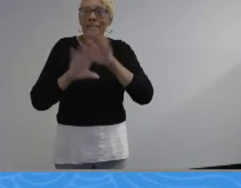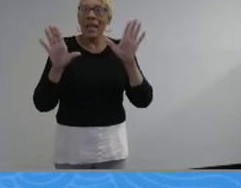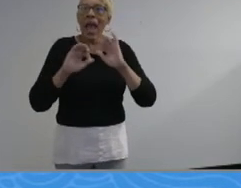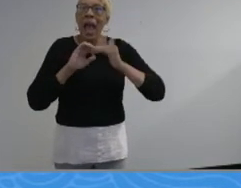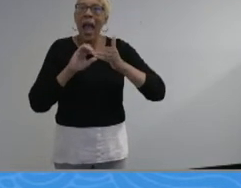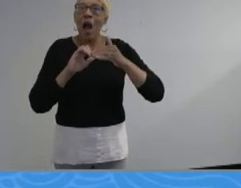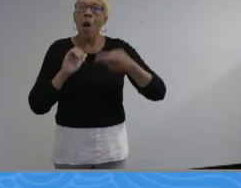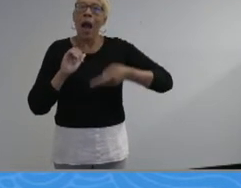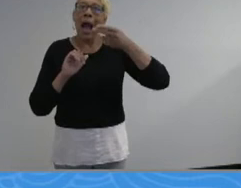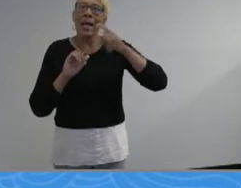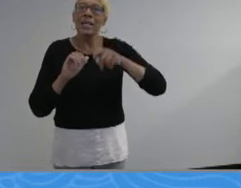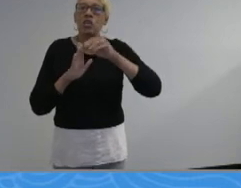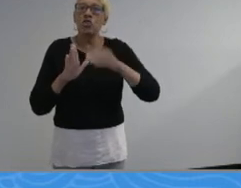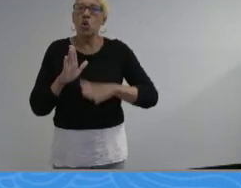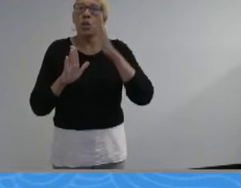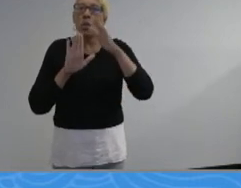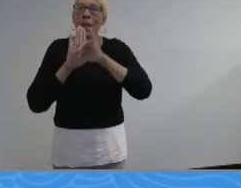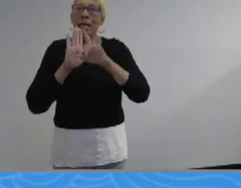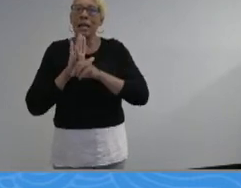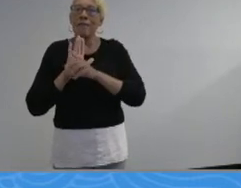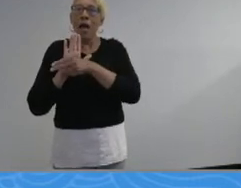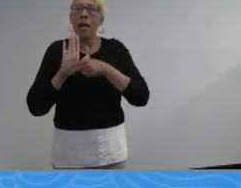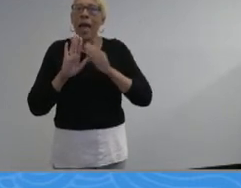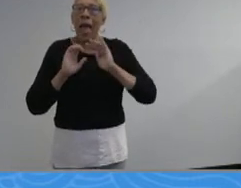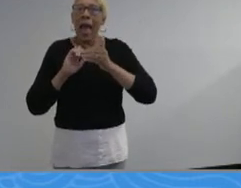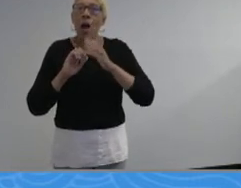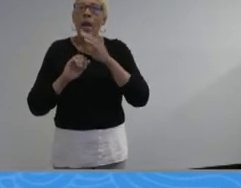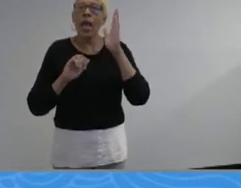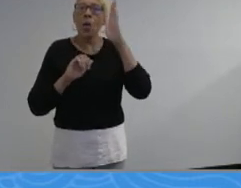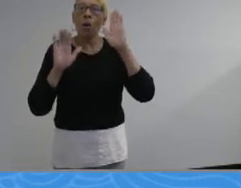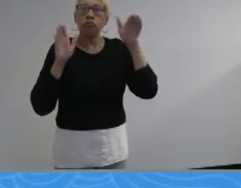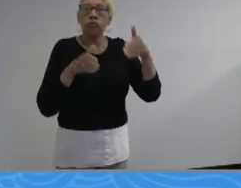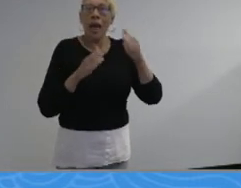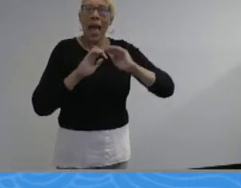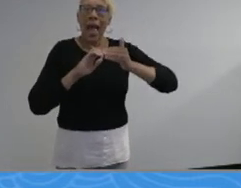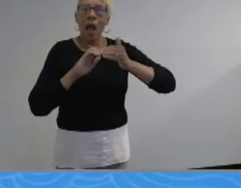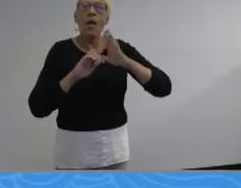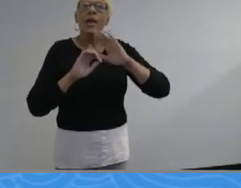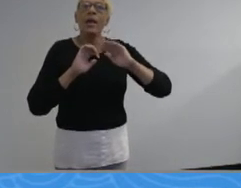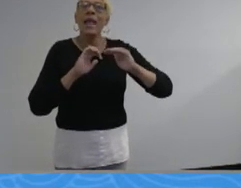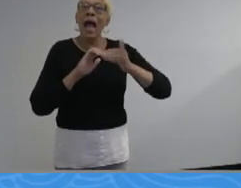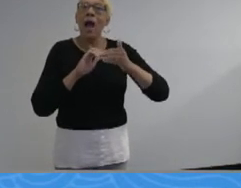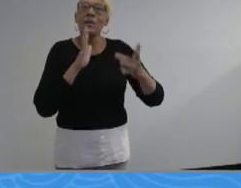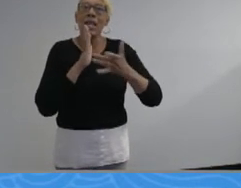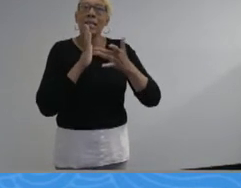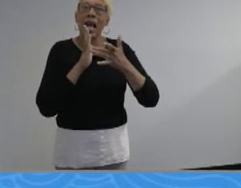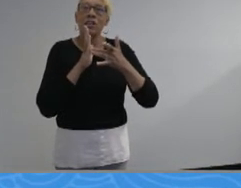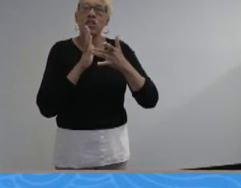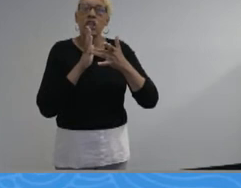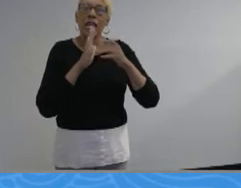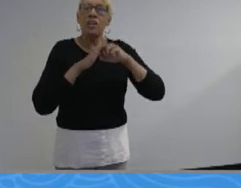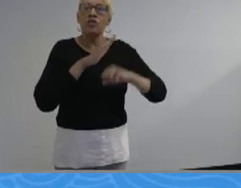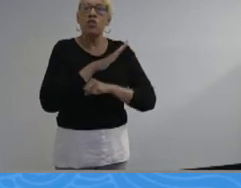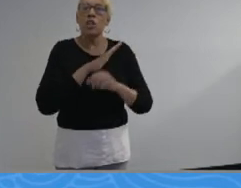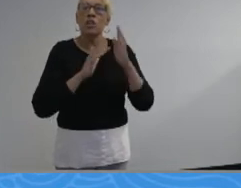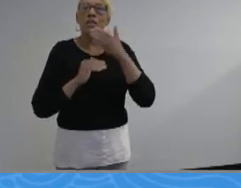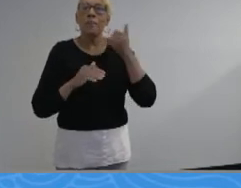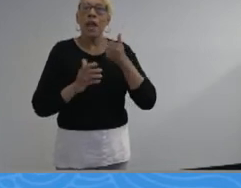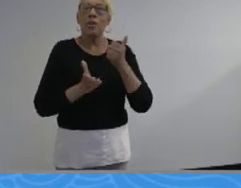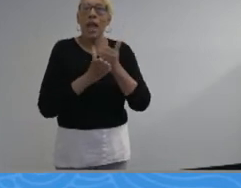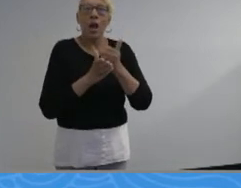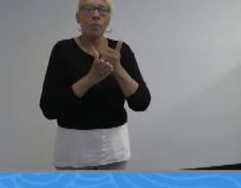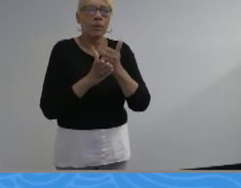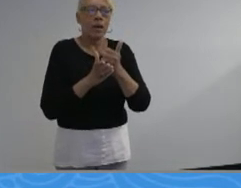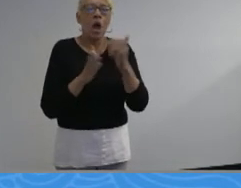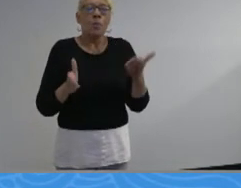how high need students will be identified and targeted. We want to know how technology infrastructure, you know, is better able to help